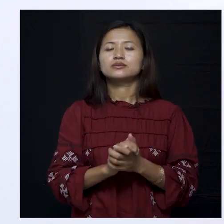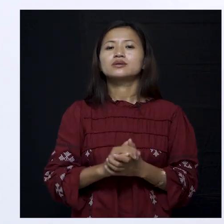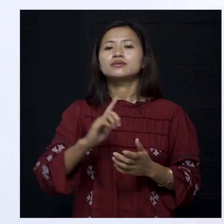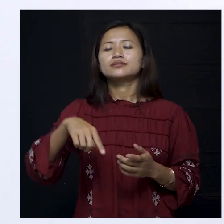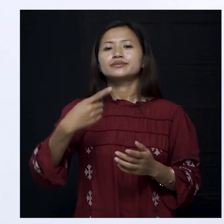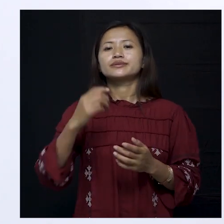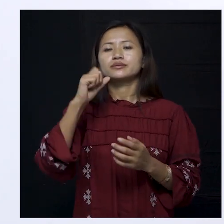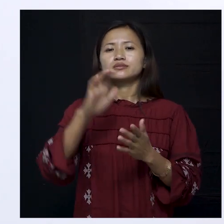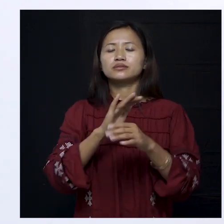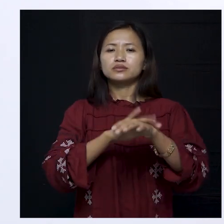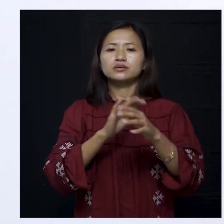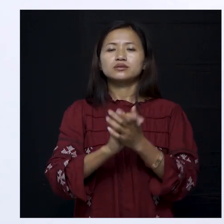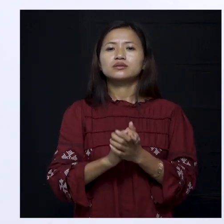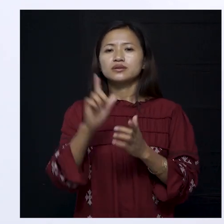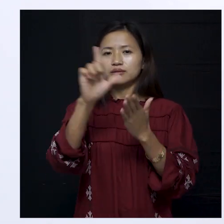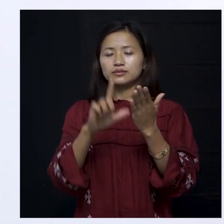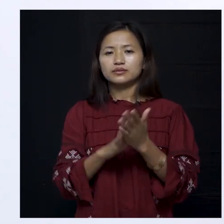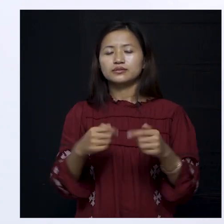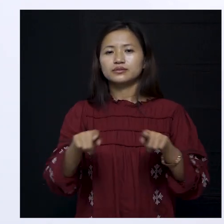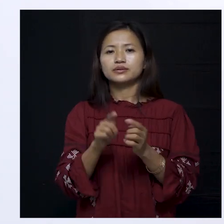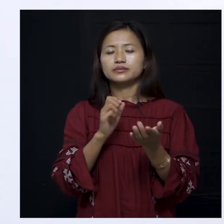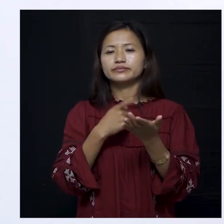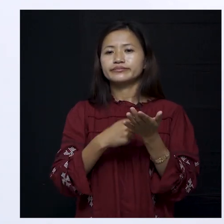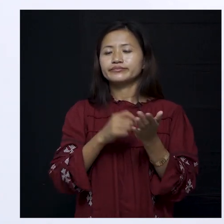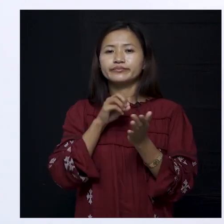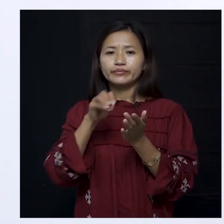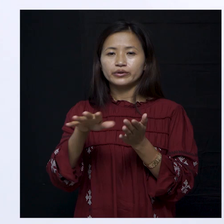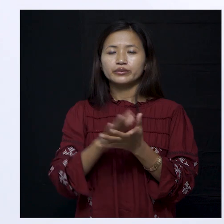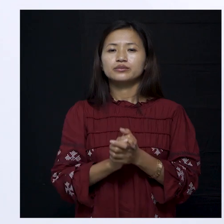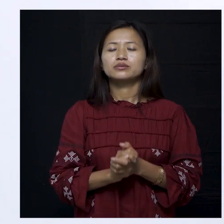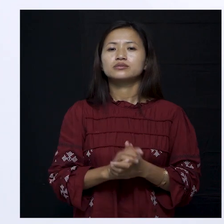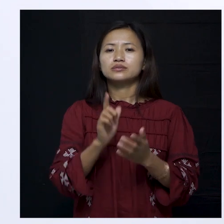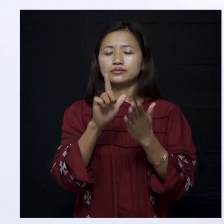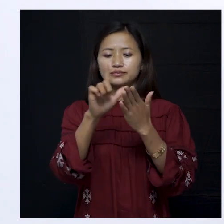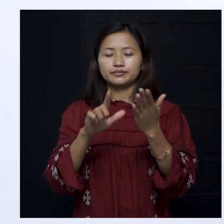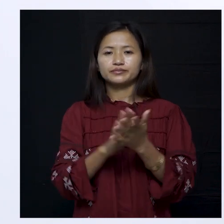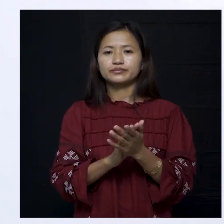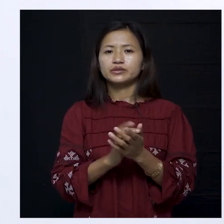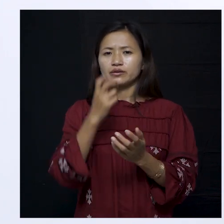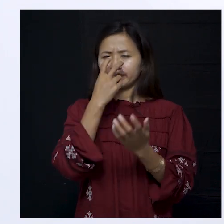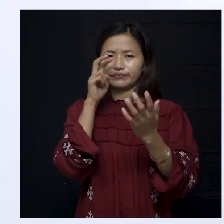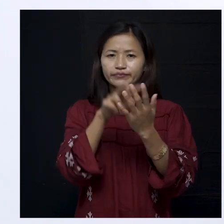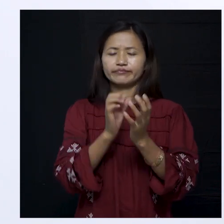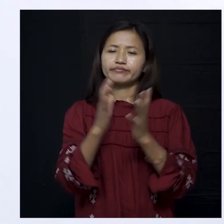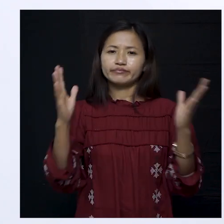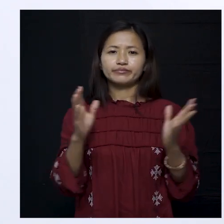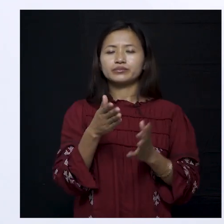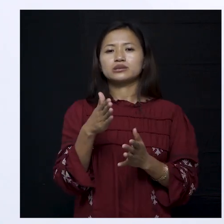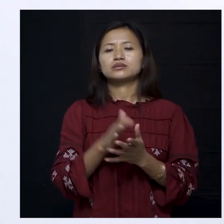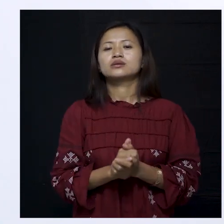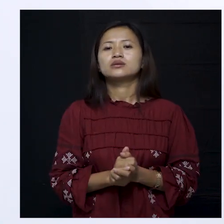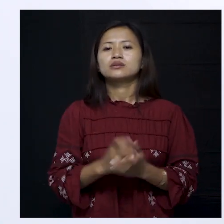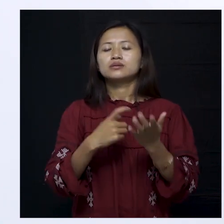I will also touch a little bit on letter and report. Letter, we have already done it detailedly, so I will not focus on that much, but on